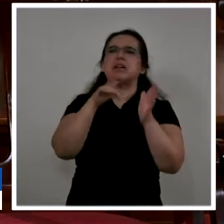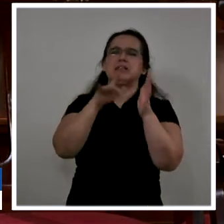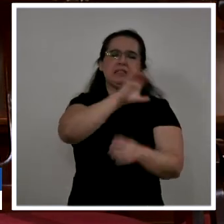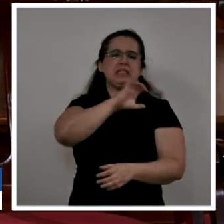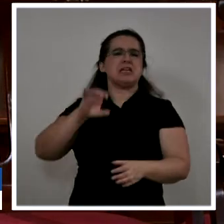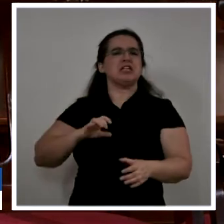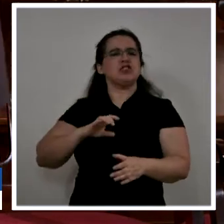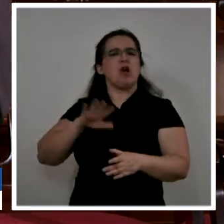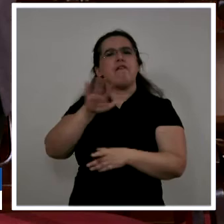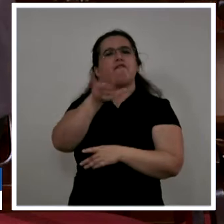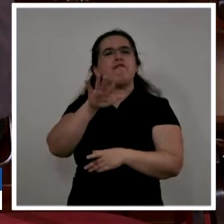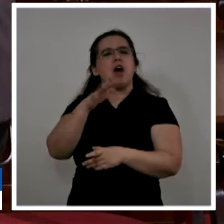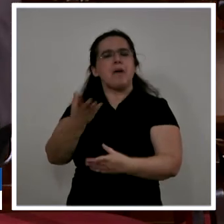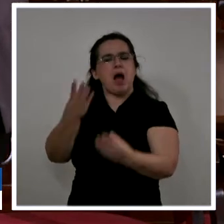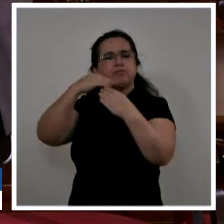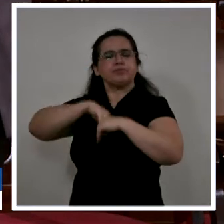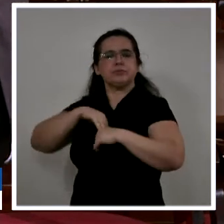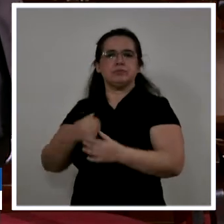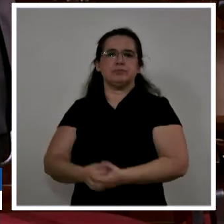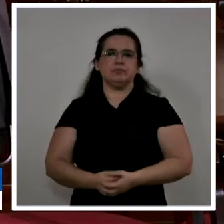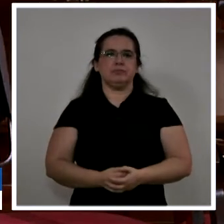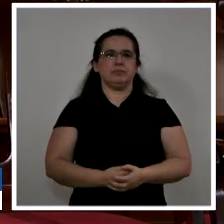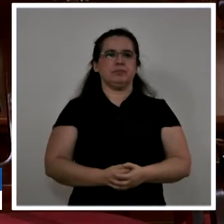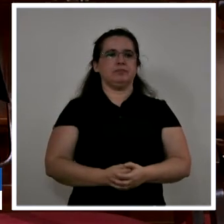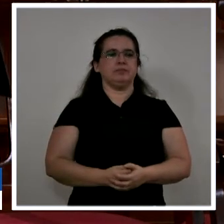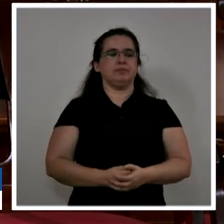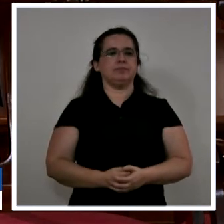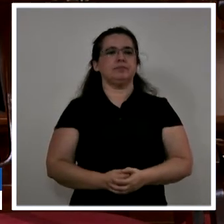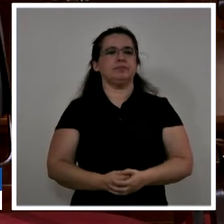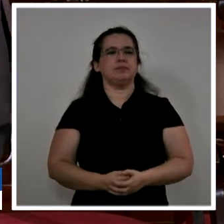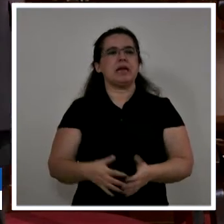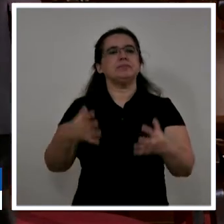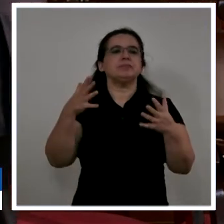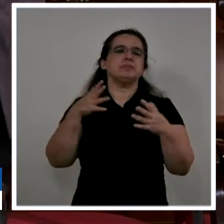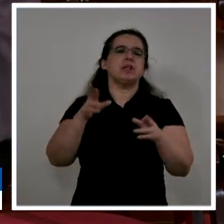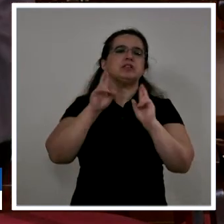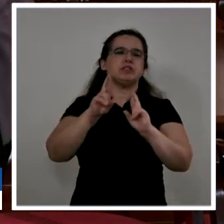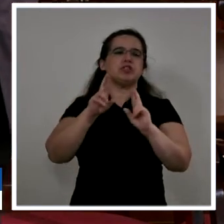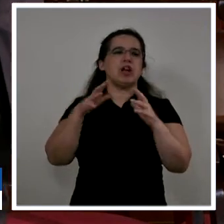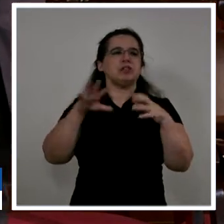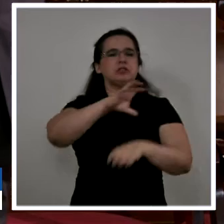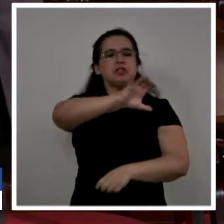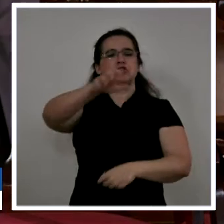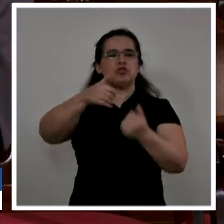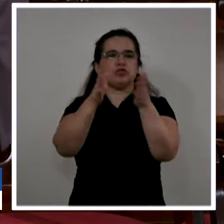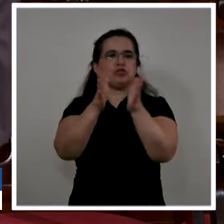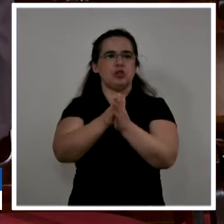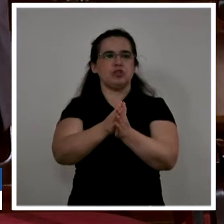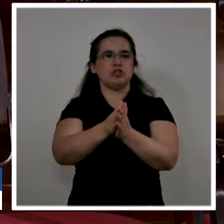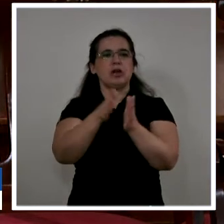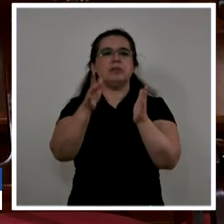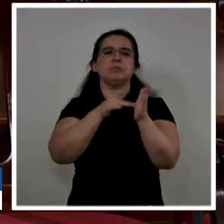assumiu. This is from Desire of Ages, page 24. É do Desejado de Todas as Nações, página 24. He took